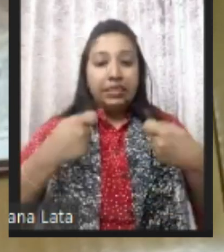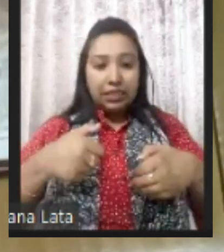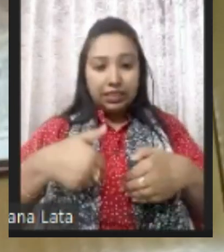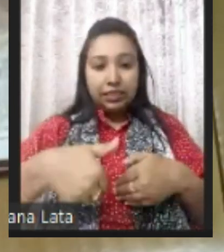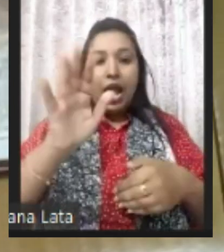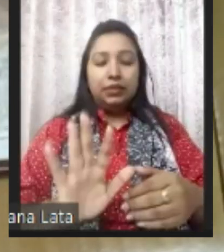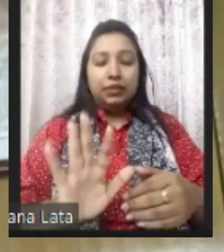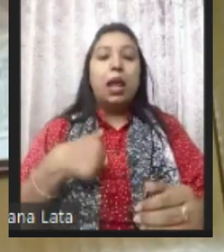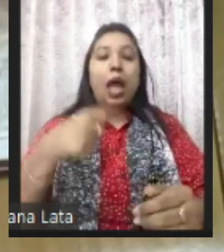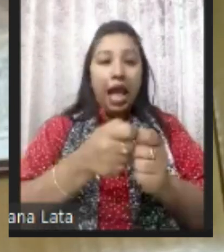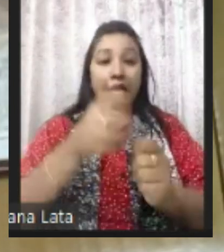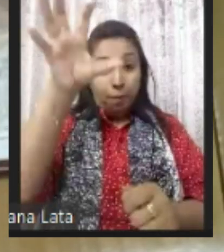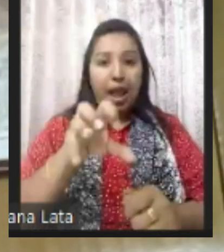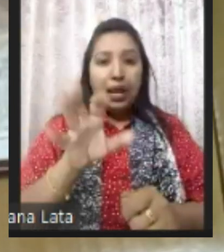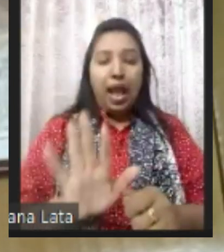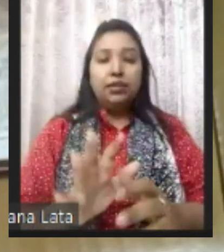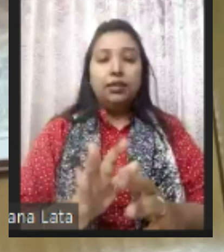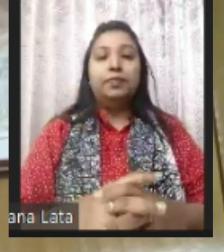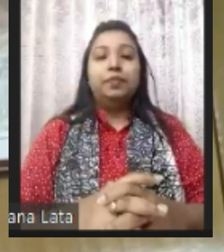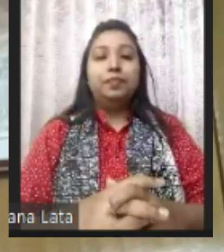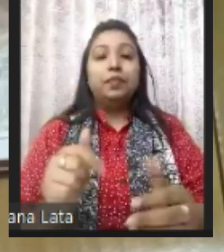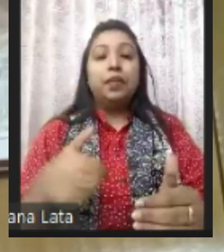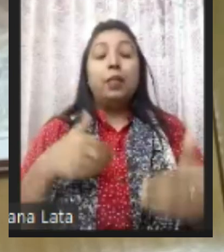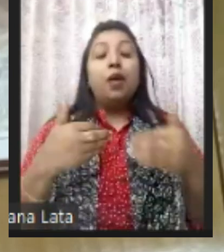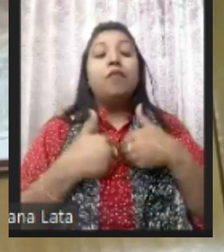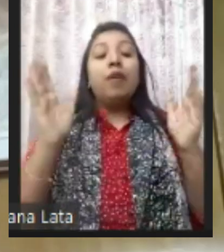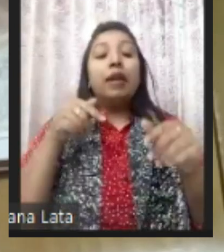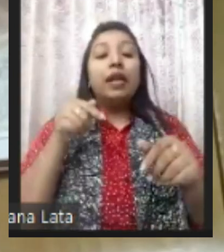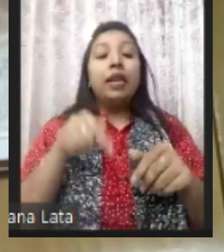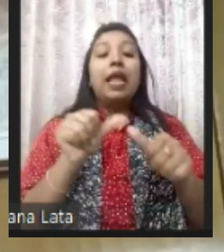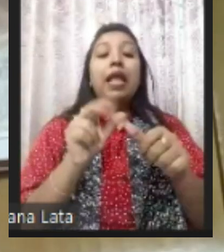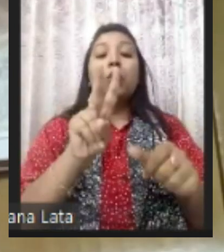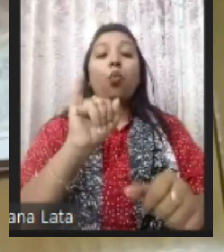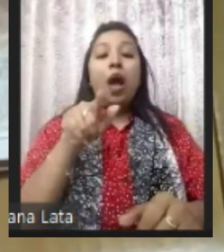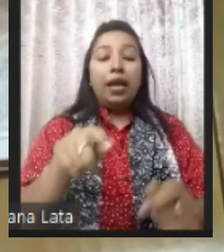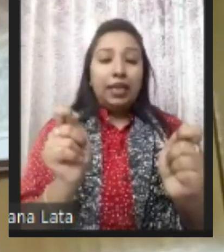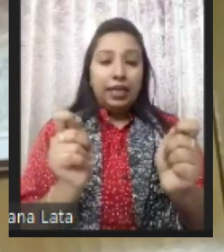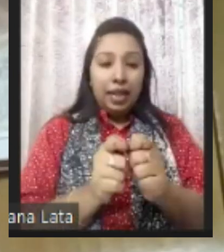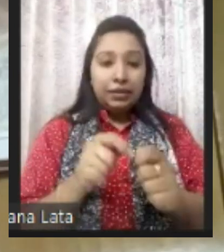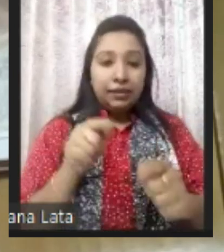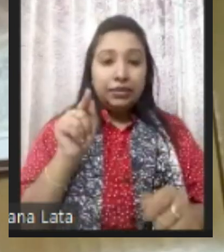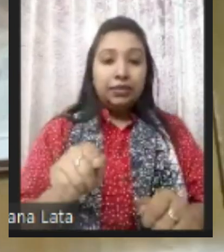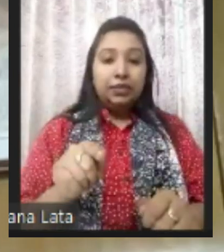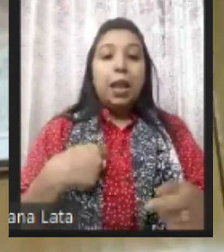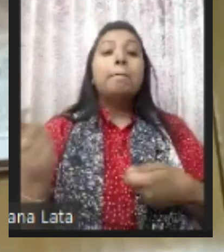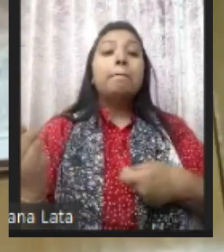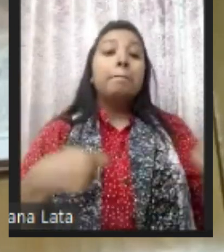know. And finally, A2I has been working to make digital financial service